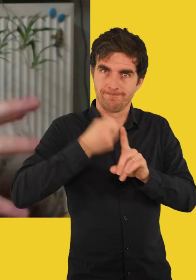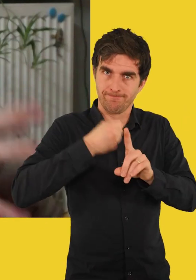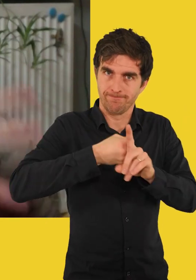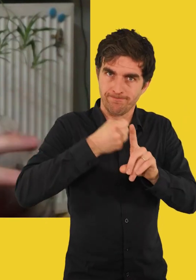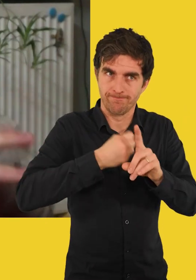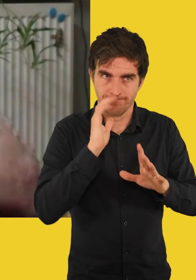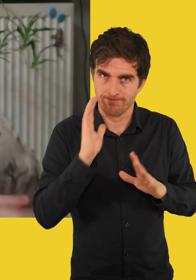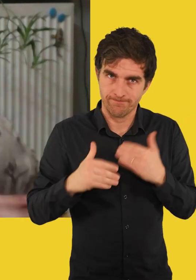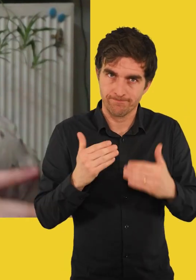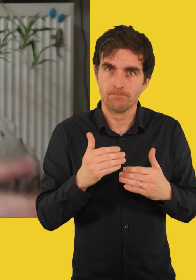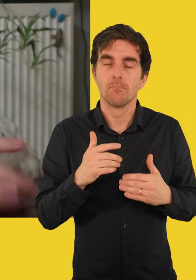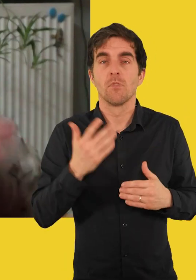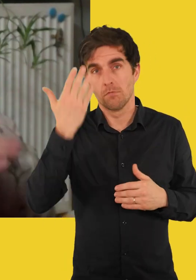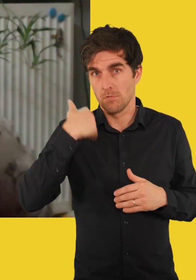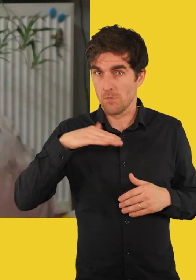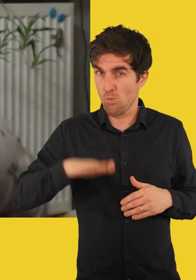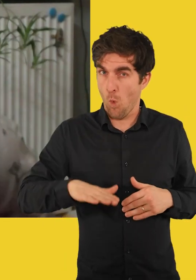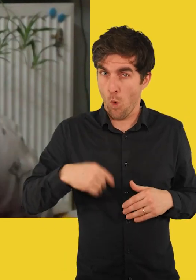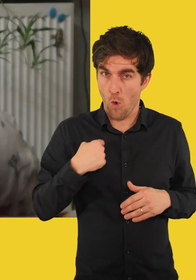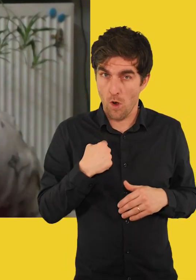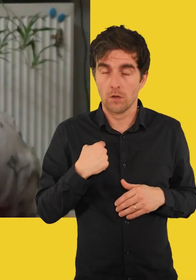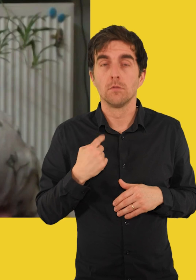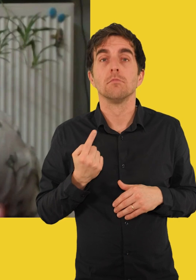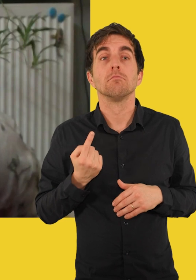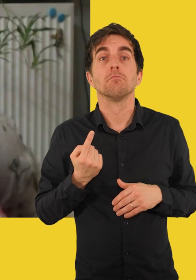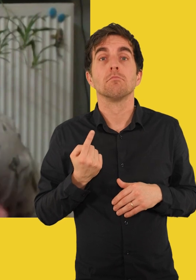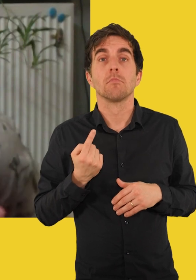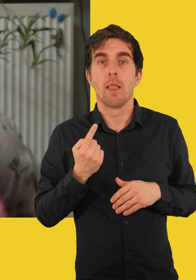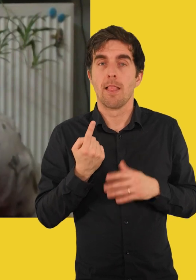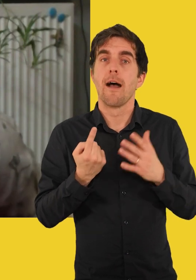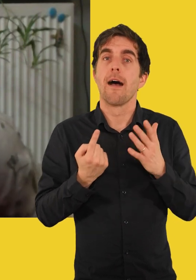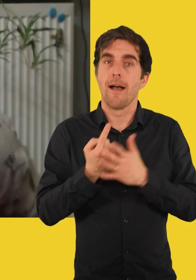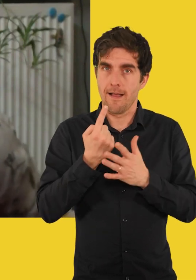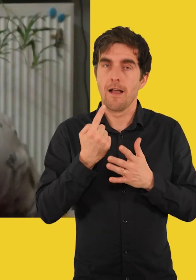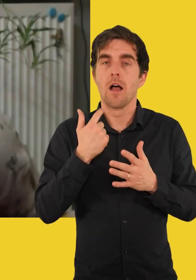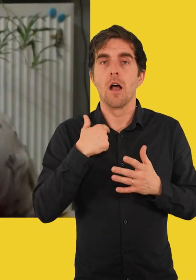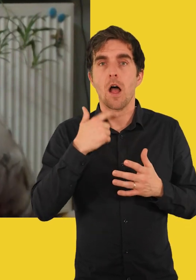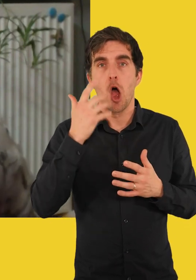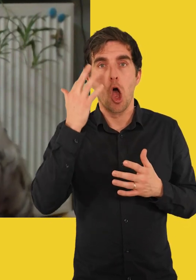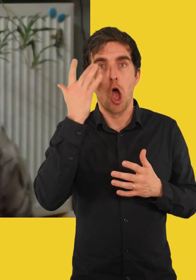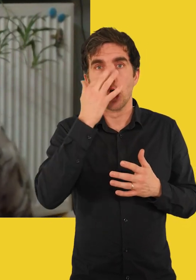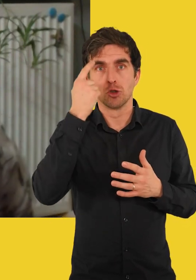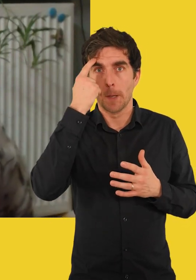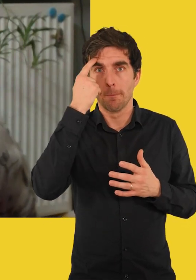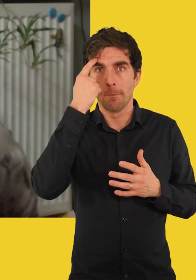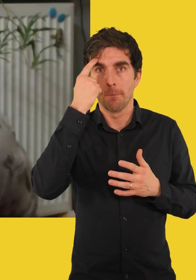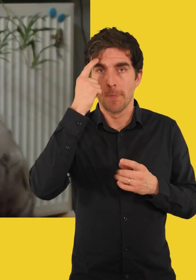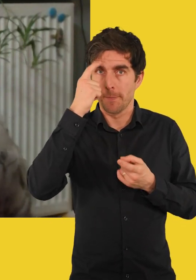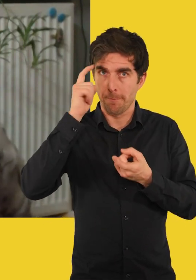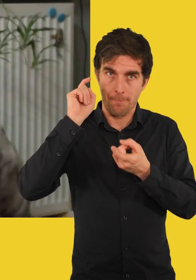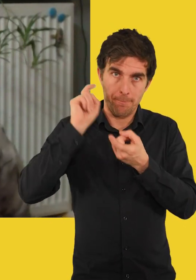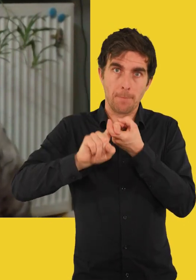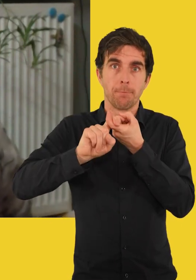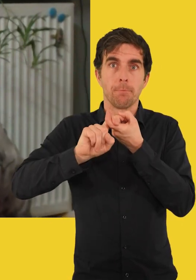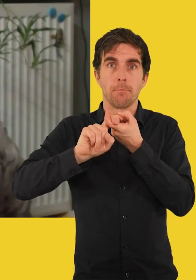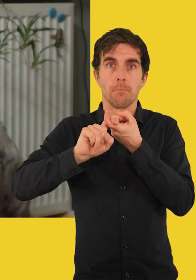climate and social justice campaigning from when I was quite small. This was what my autistic mind fixated on